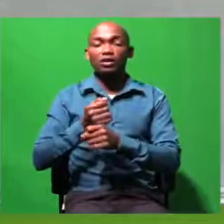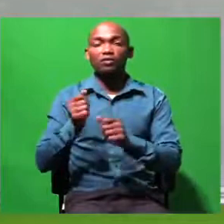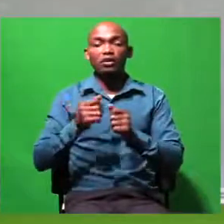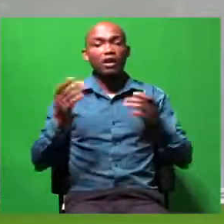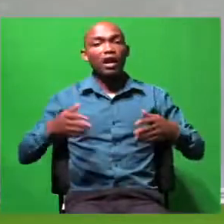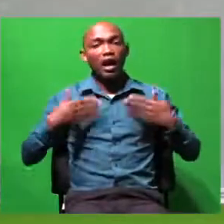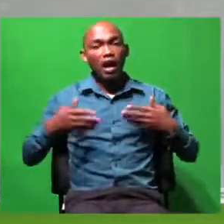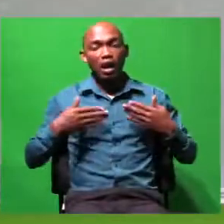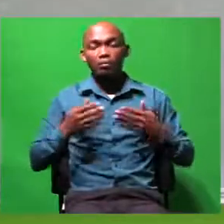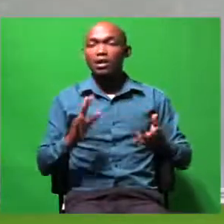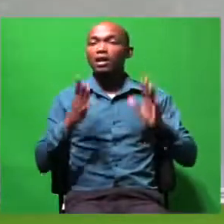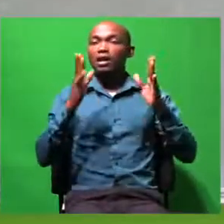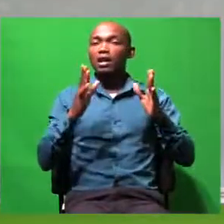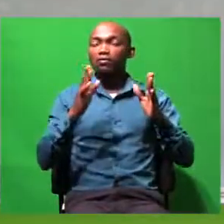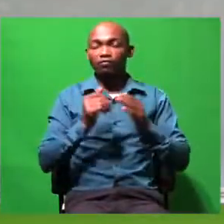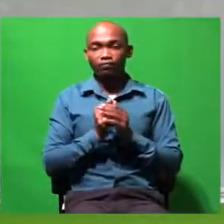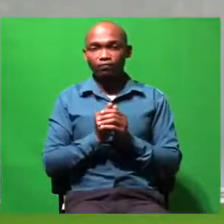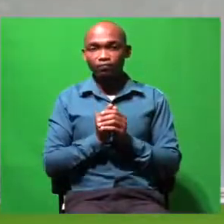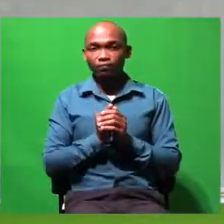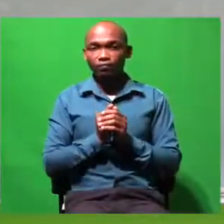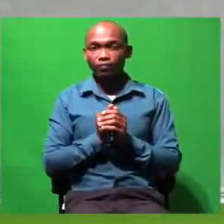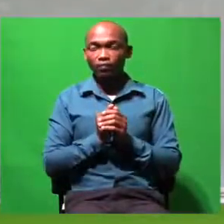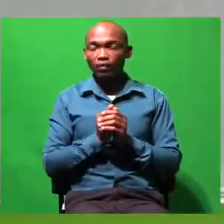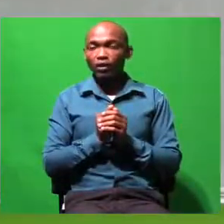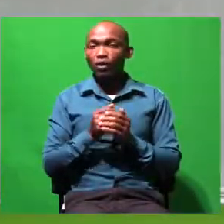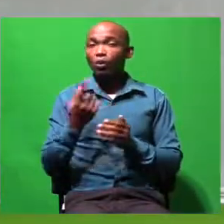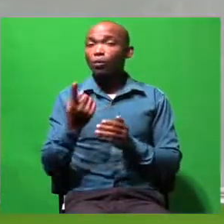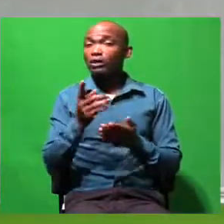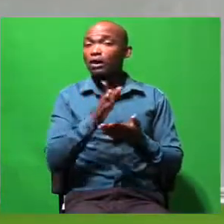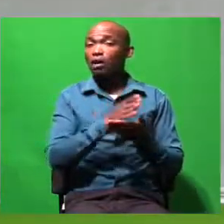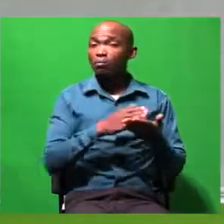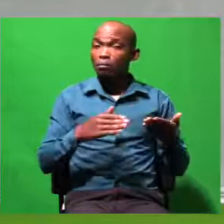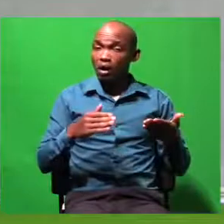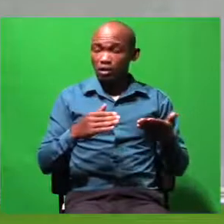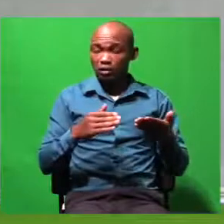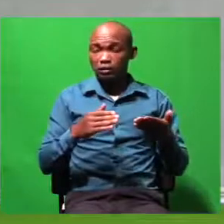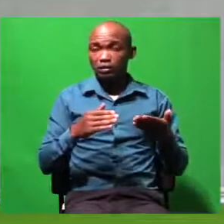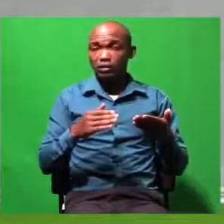doing very fairly and happily life will be happening. So one among